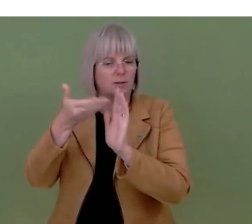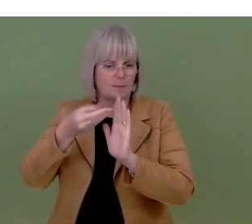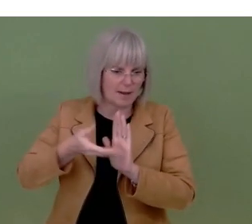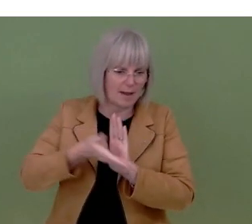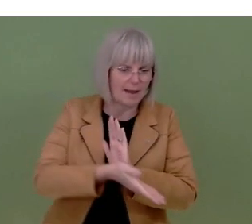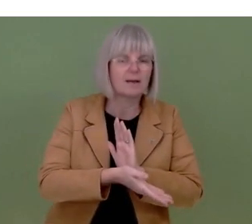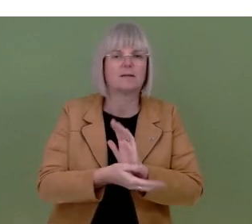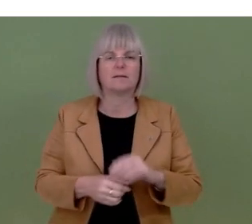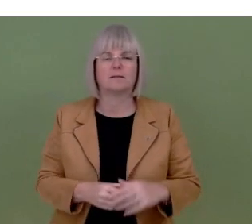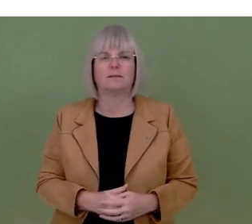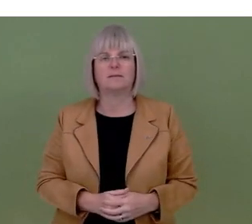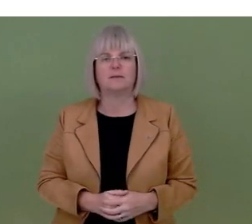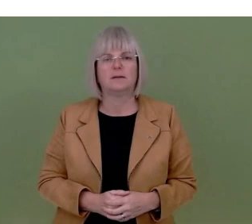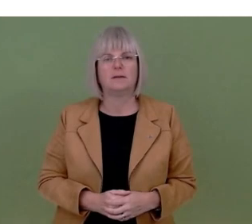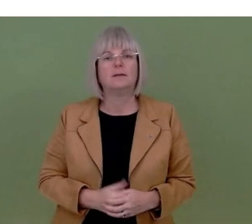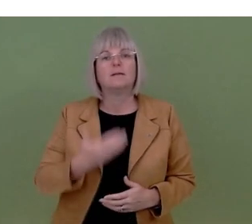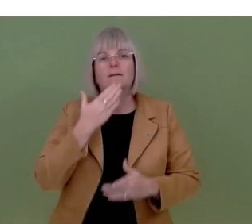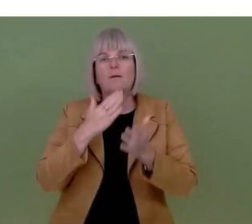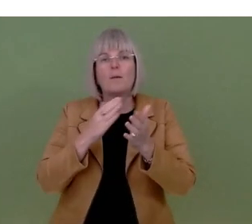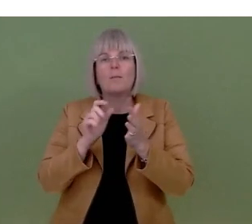Thank you, Paul. Miranda?